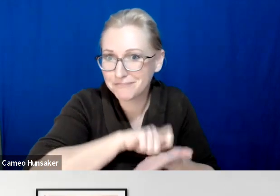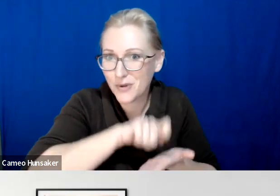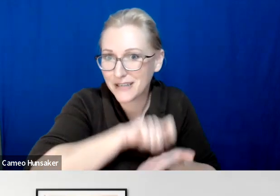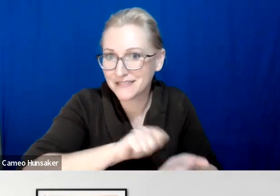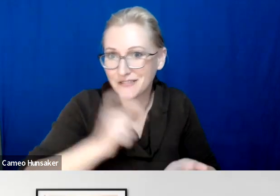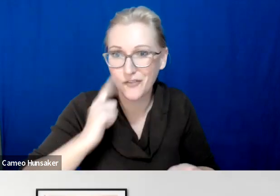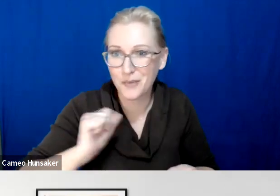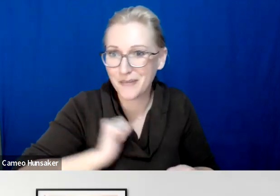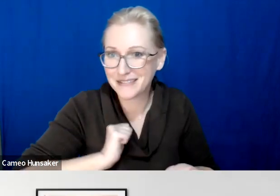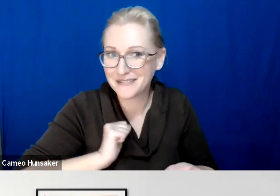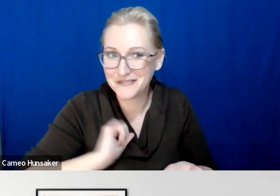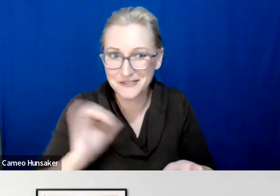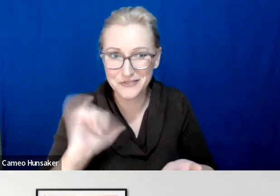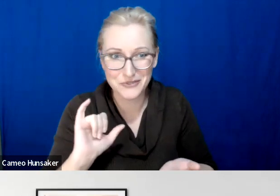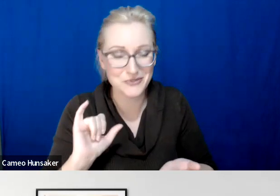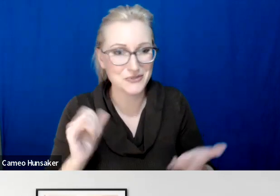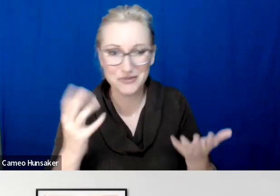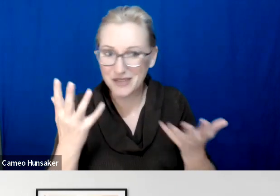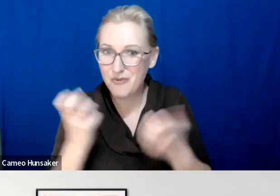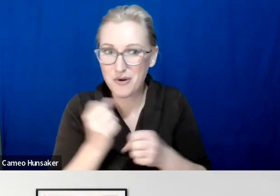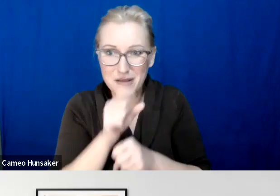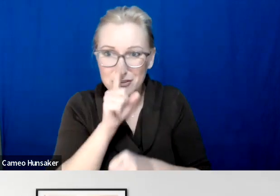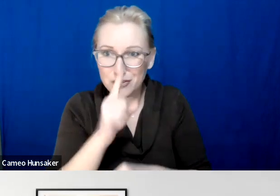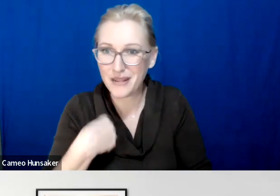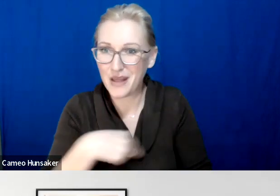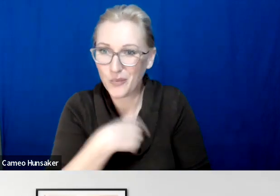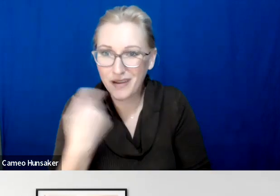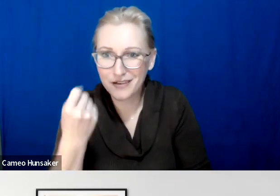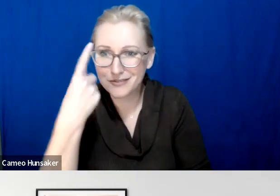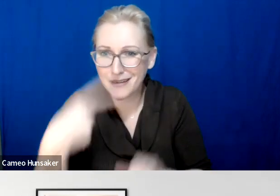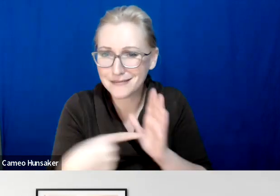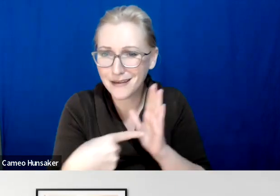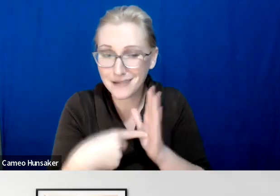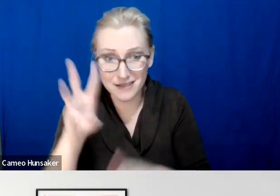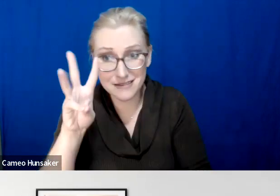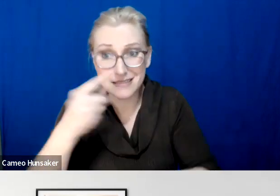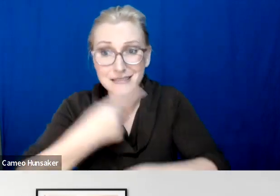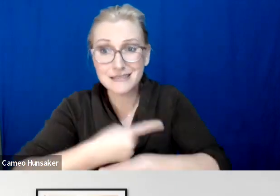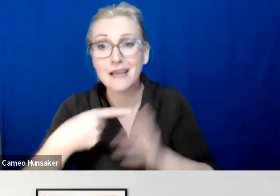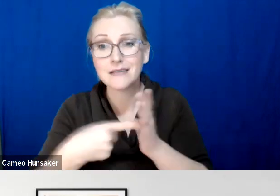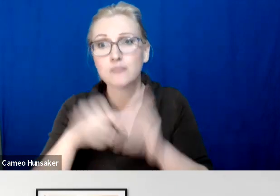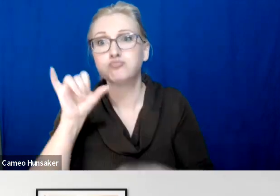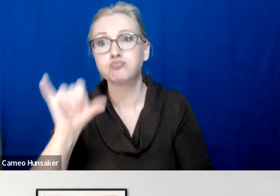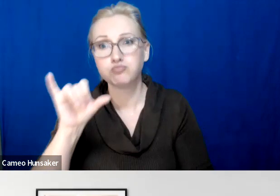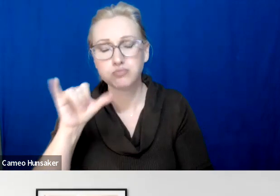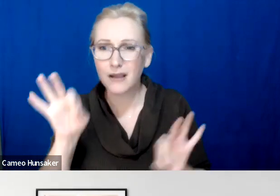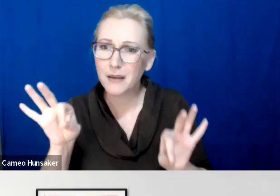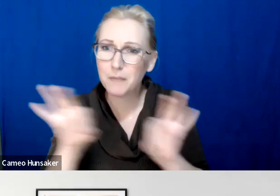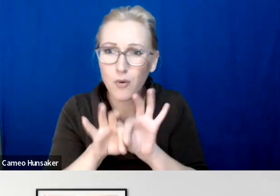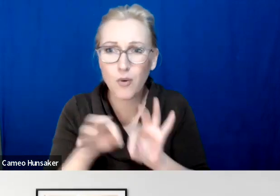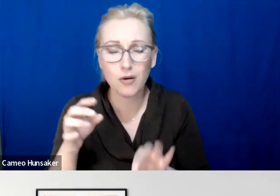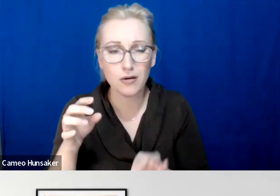again, making sure that we understand those deadlines in the 60-day time frame and things like that are so important for parents to